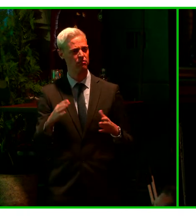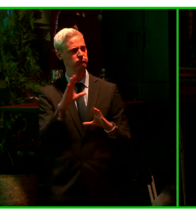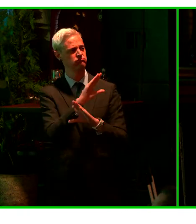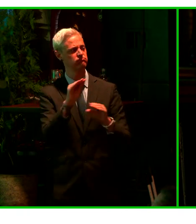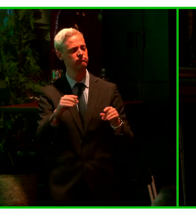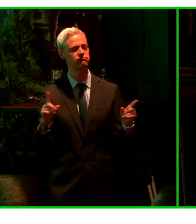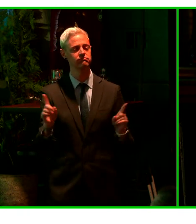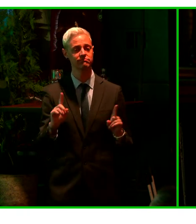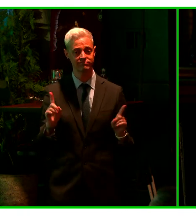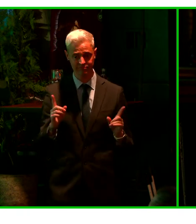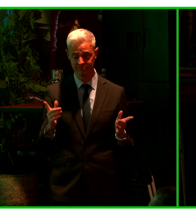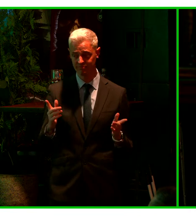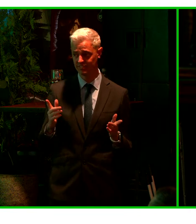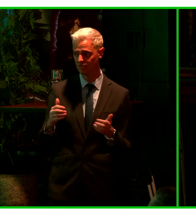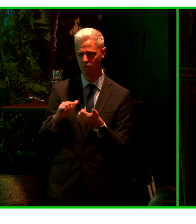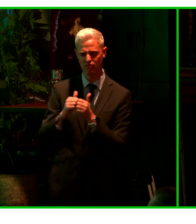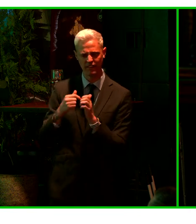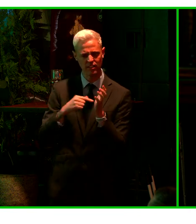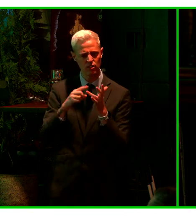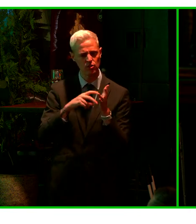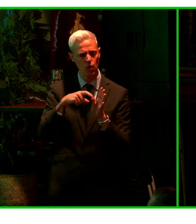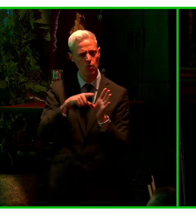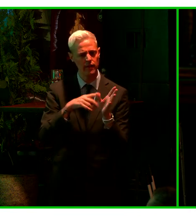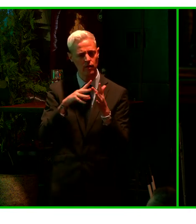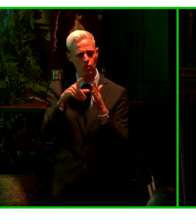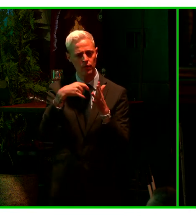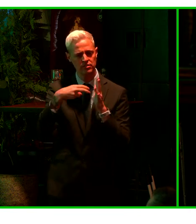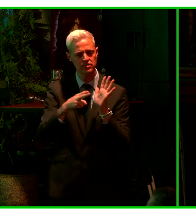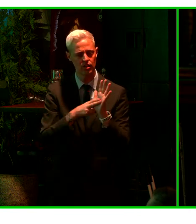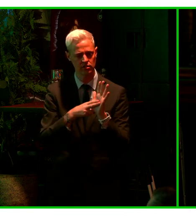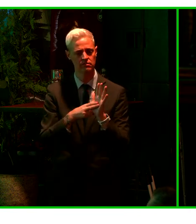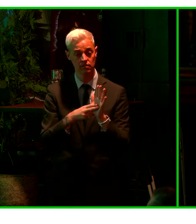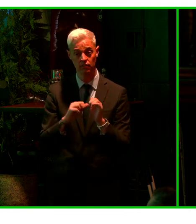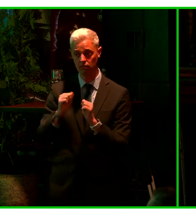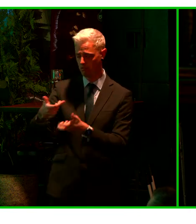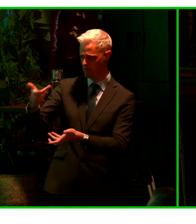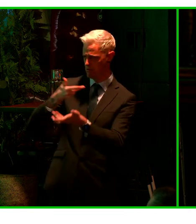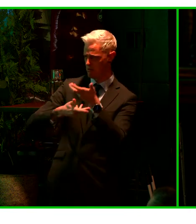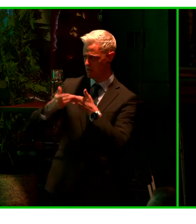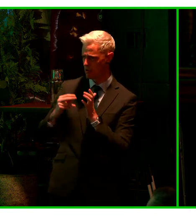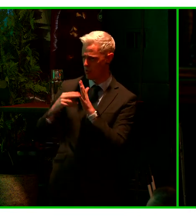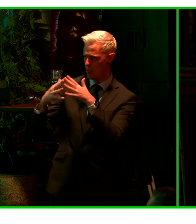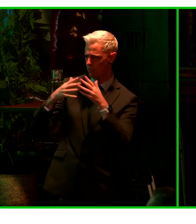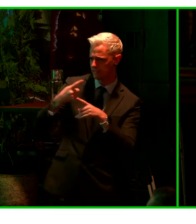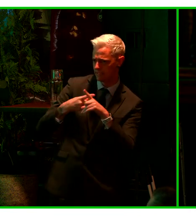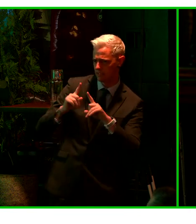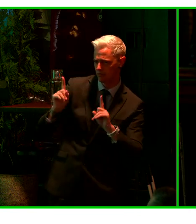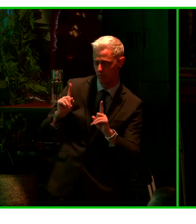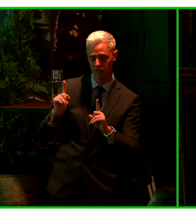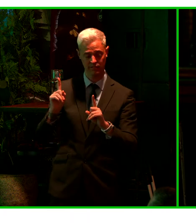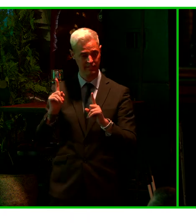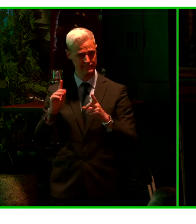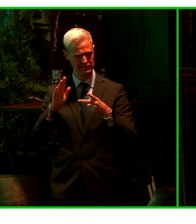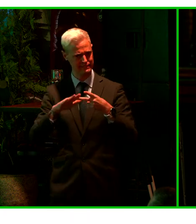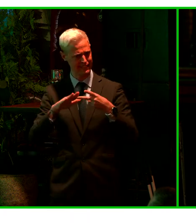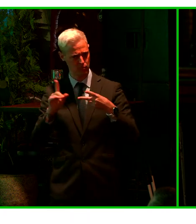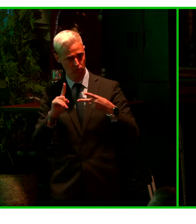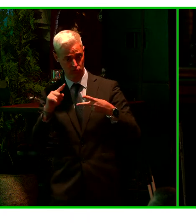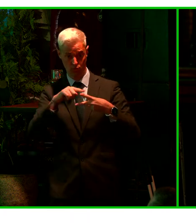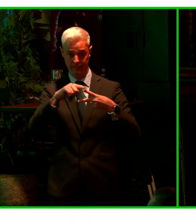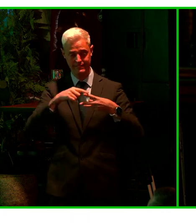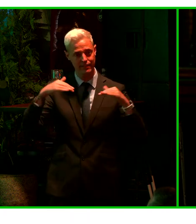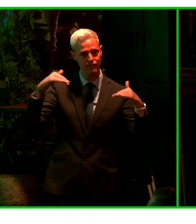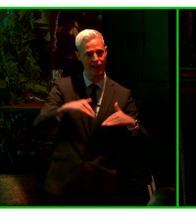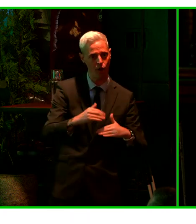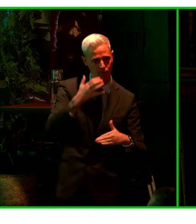is an old friend of mine, Tony Wilson, used to describe the northwest of England as second only to the Valley of the Kings in